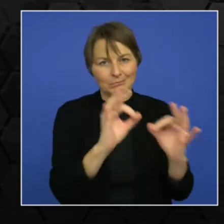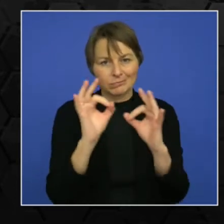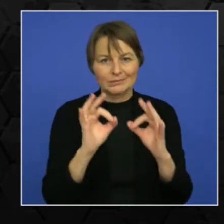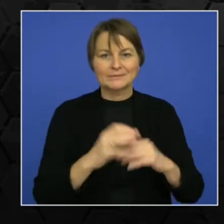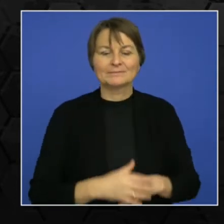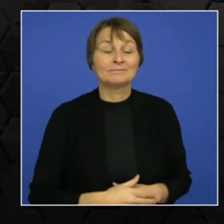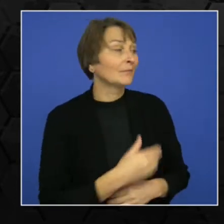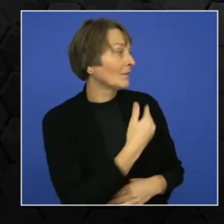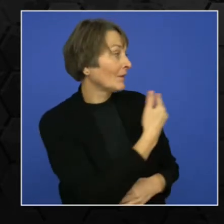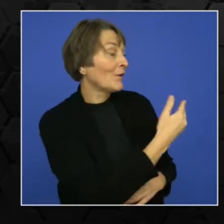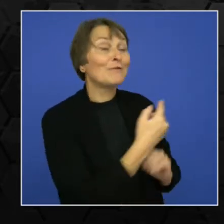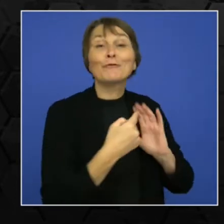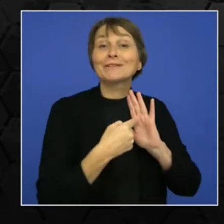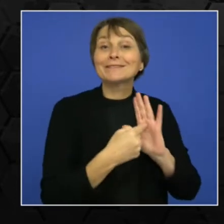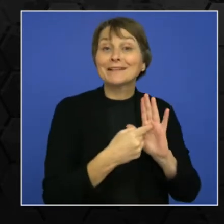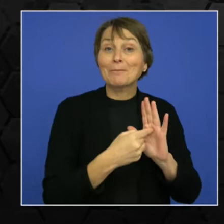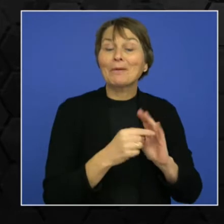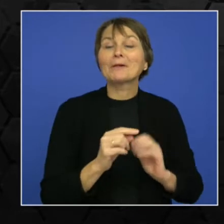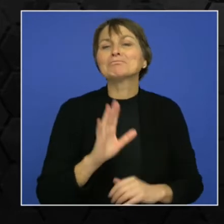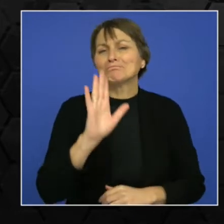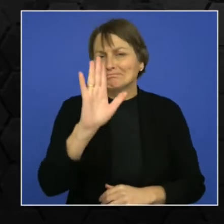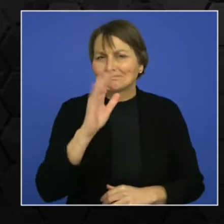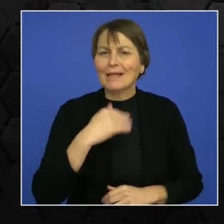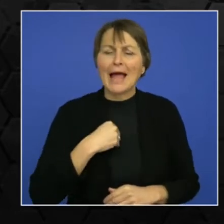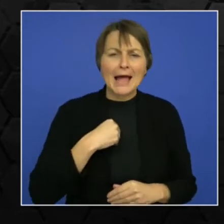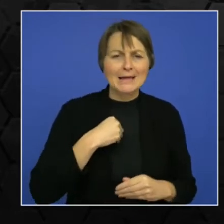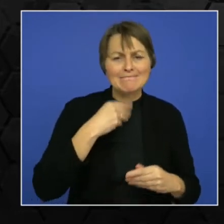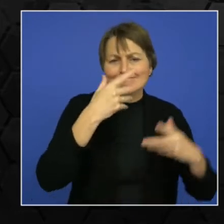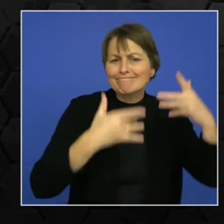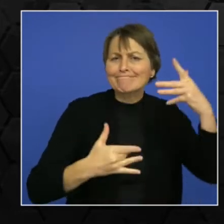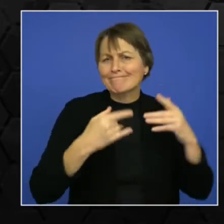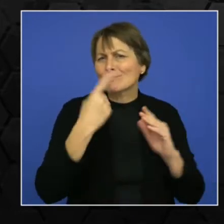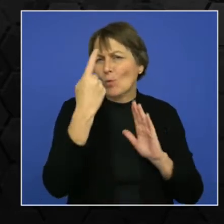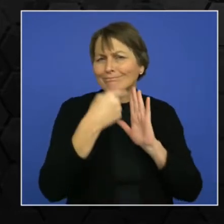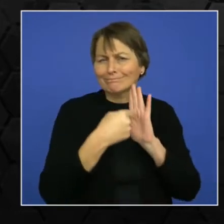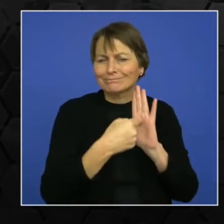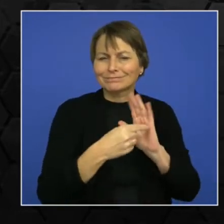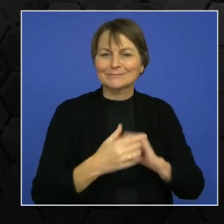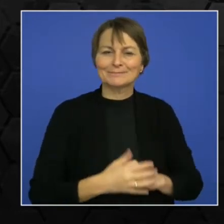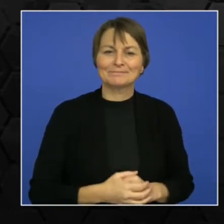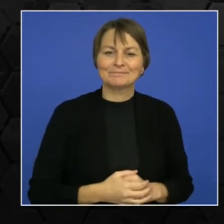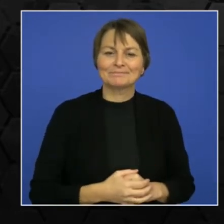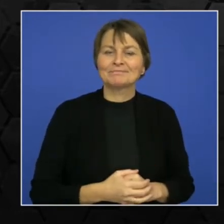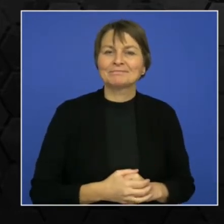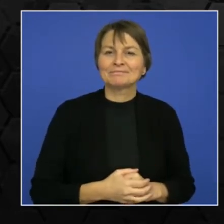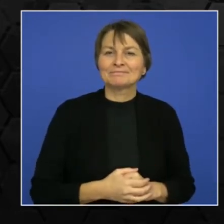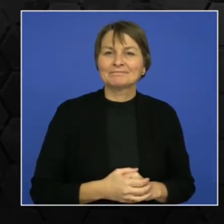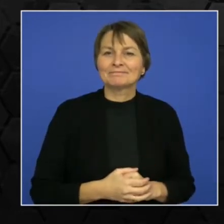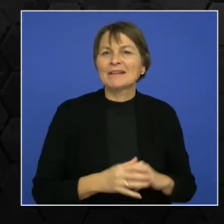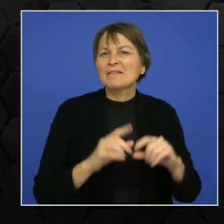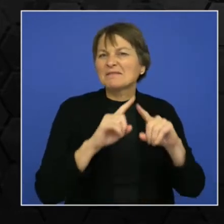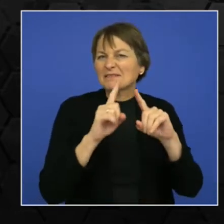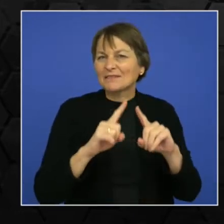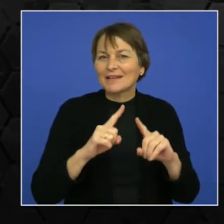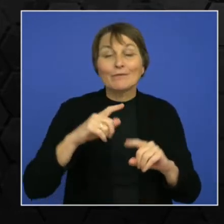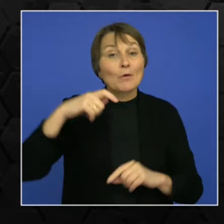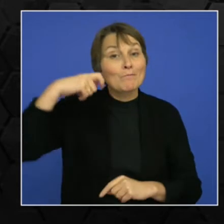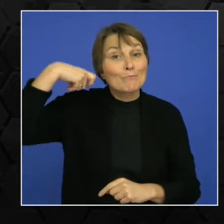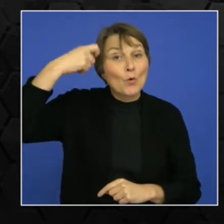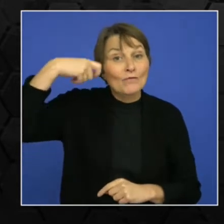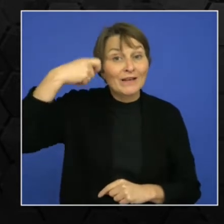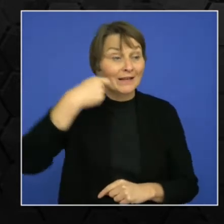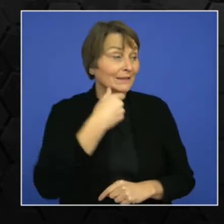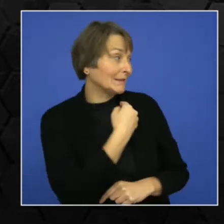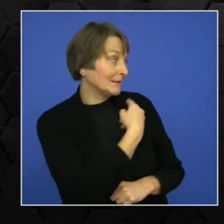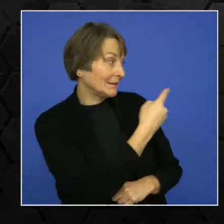want to actually show like how like for one use case where we build the like user item matrix, which is for recommendation